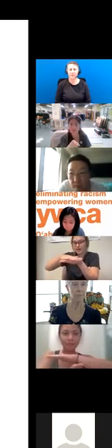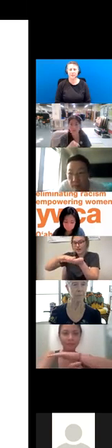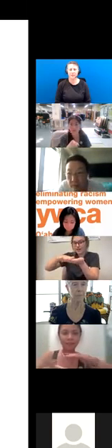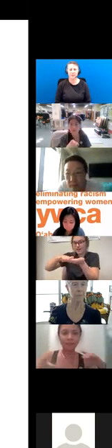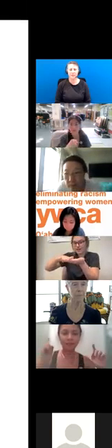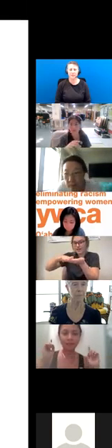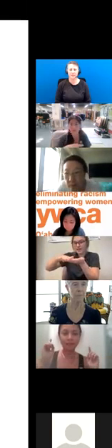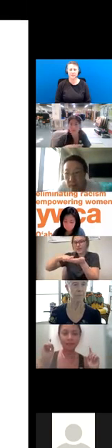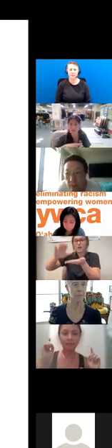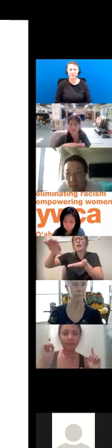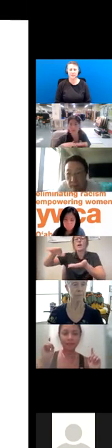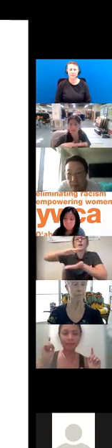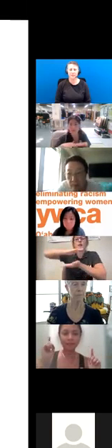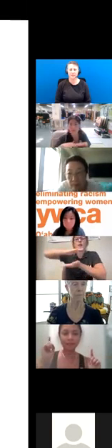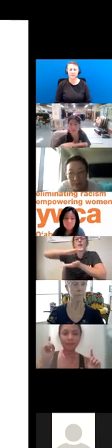Nice.